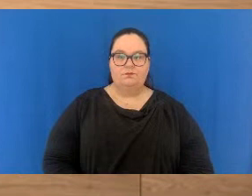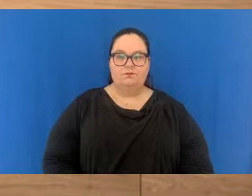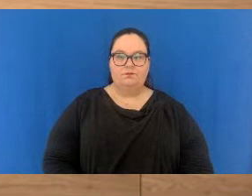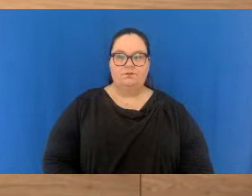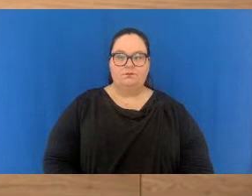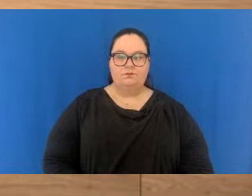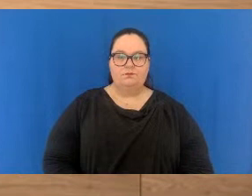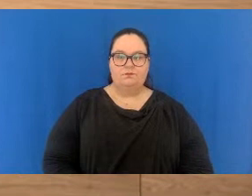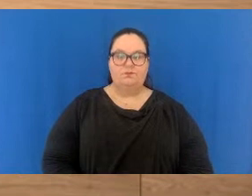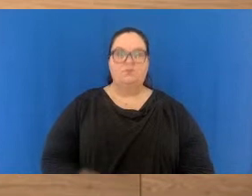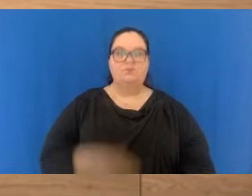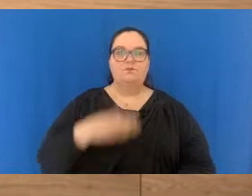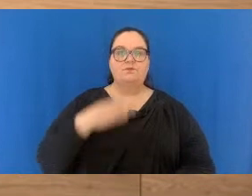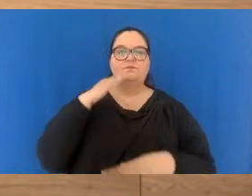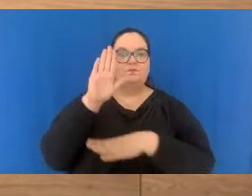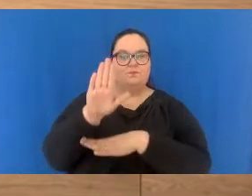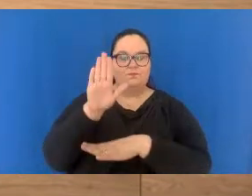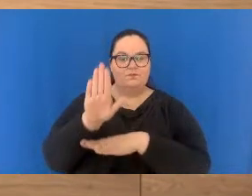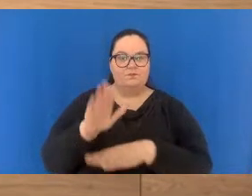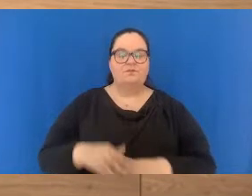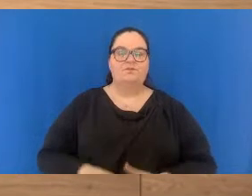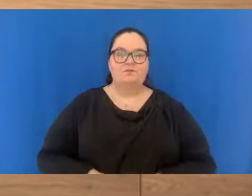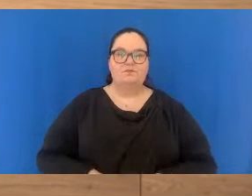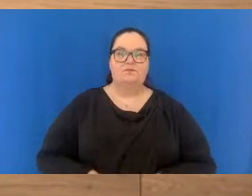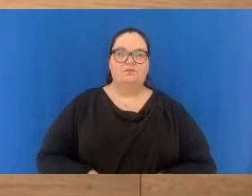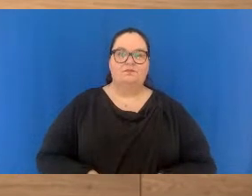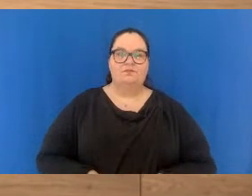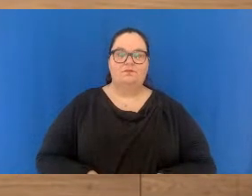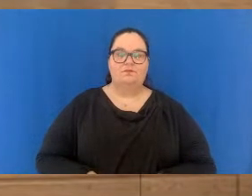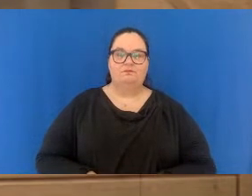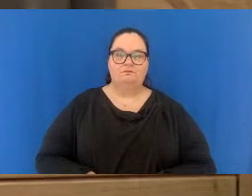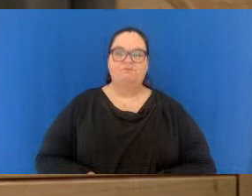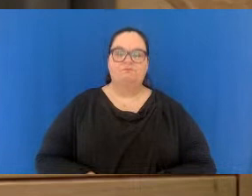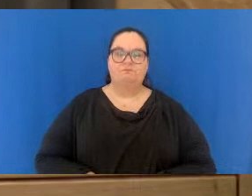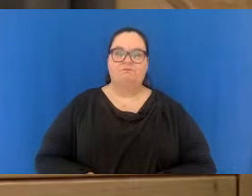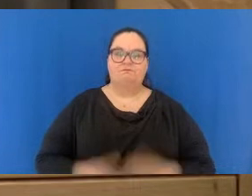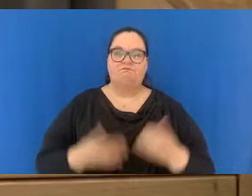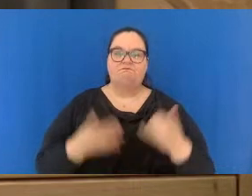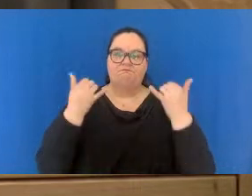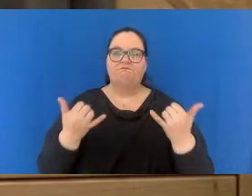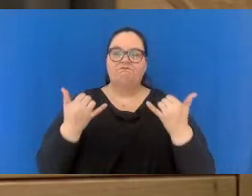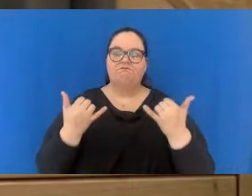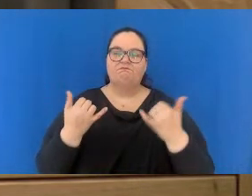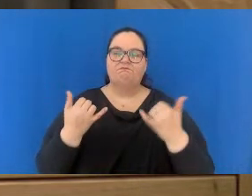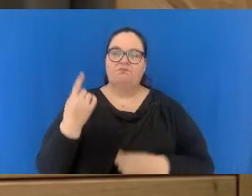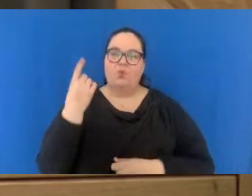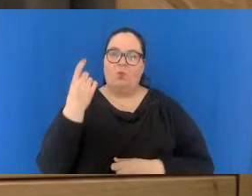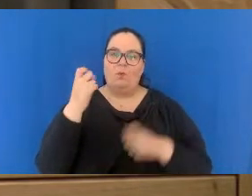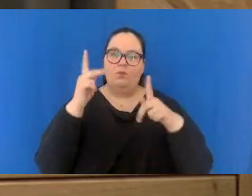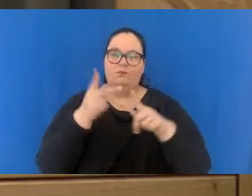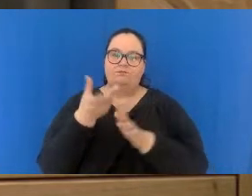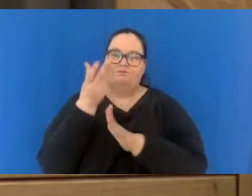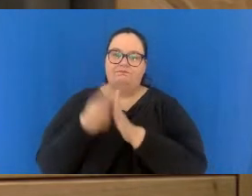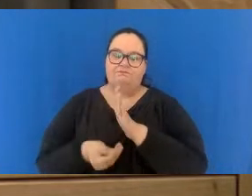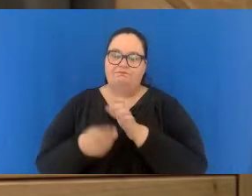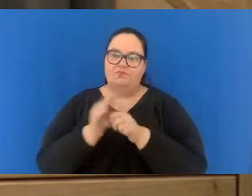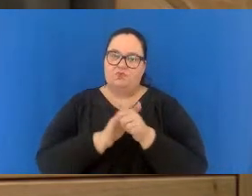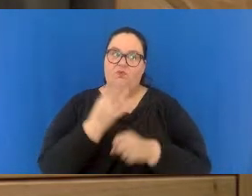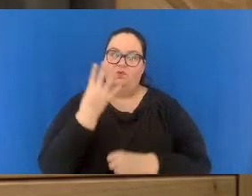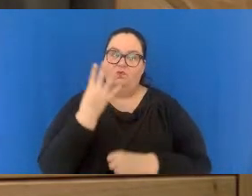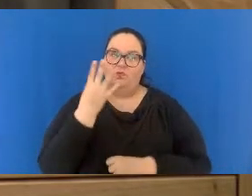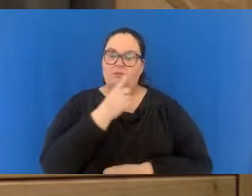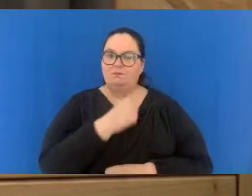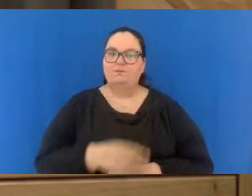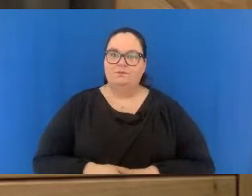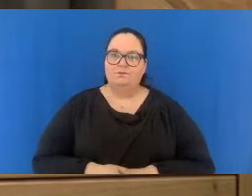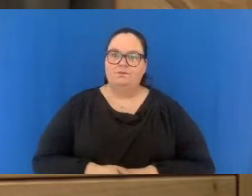Good afternoon. Bonjour. Today, there has been another death in Zone 4, the Edmundston region, a